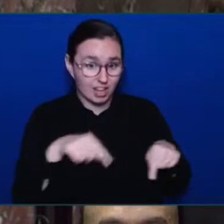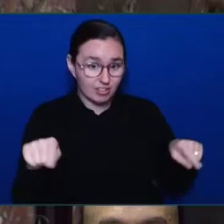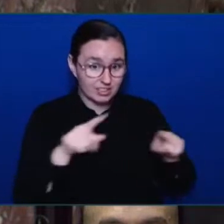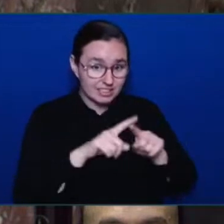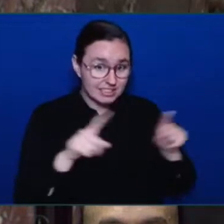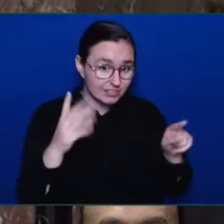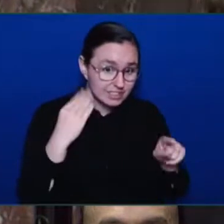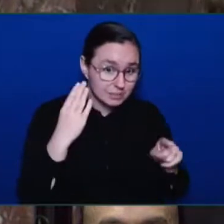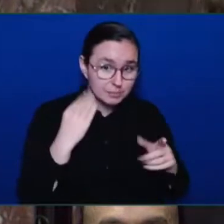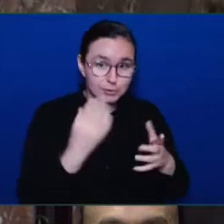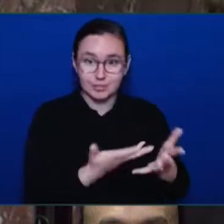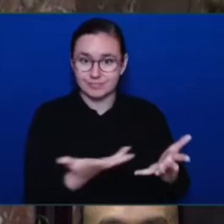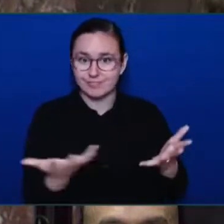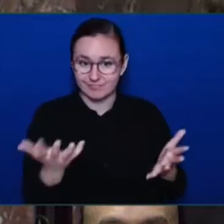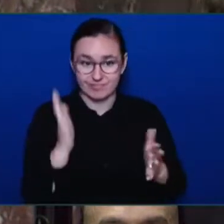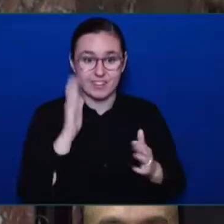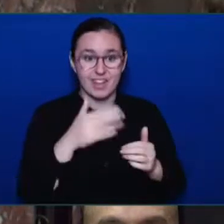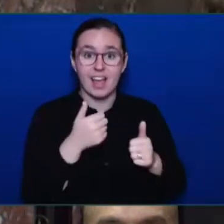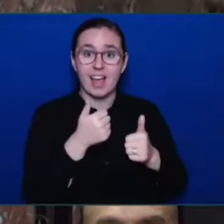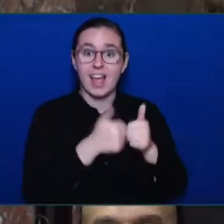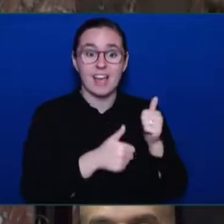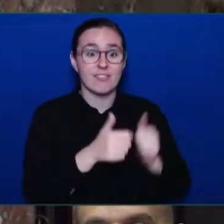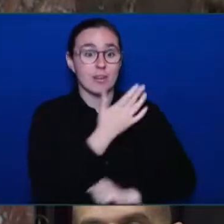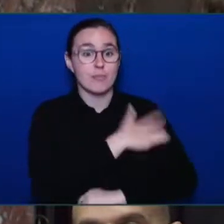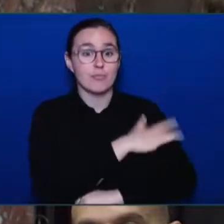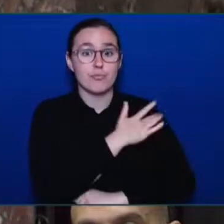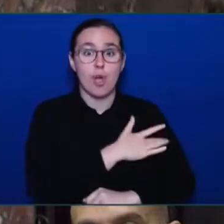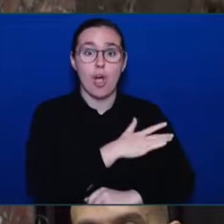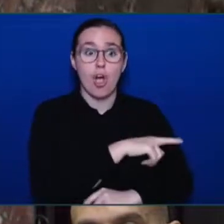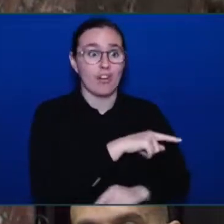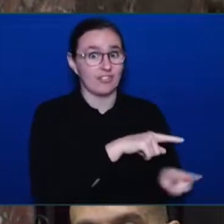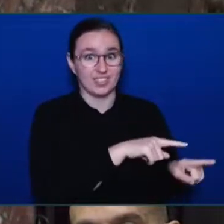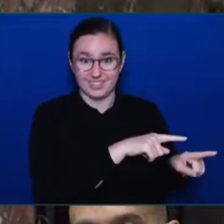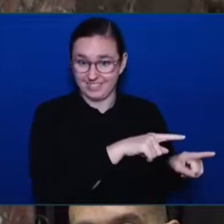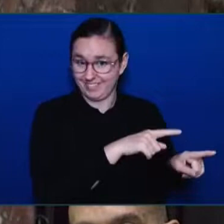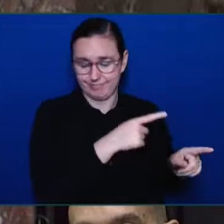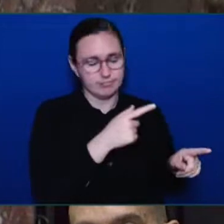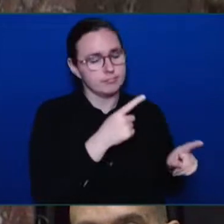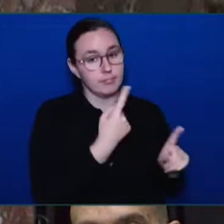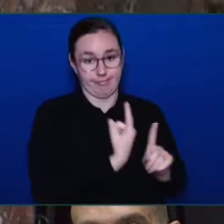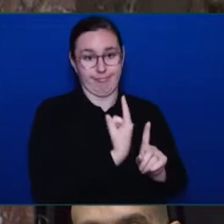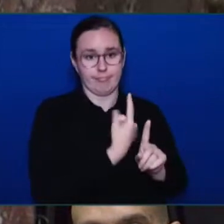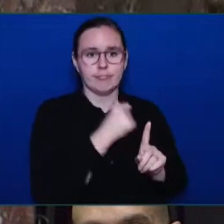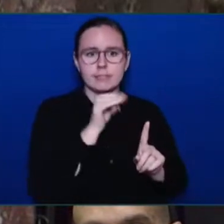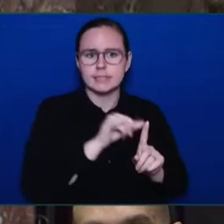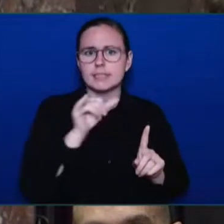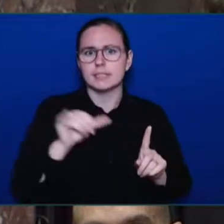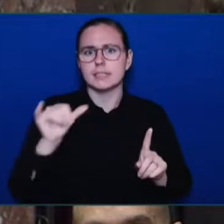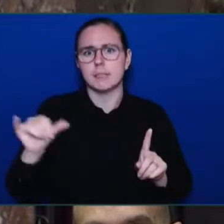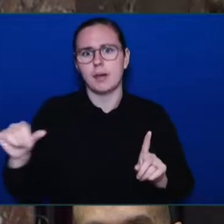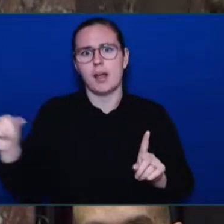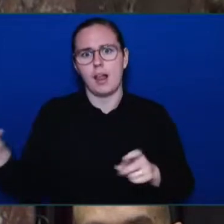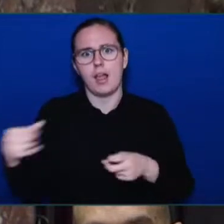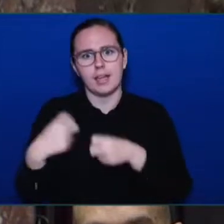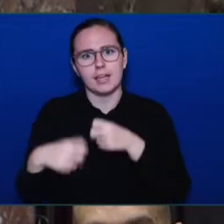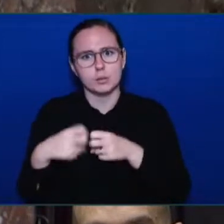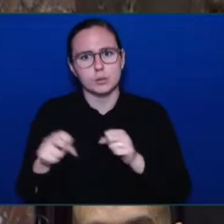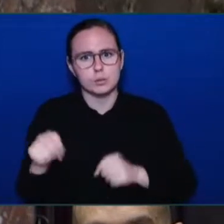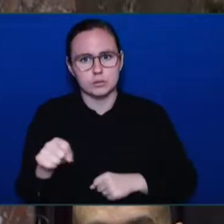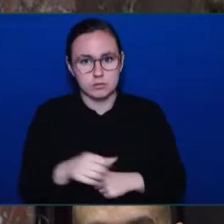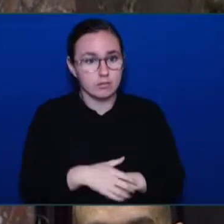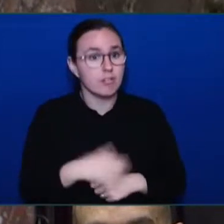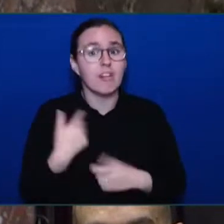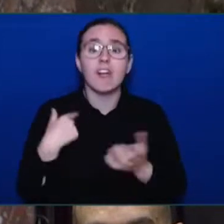of repeat offenders. Members, please. I spoke earlier this week with the Ontario Public Safety Minister, the Honourable Michael Kersner,